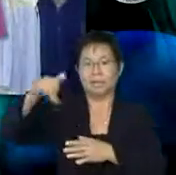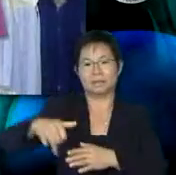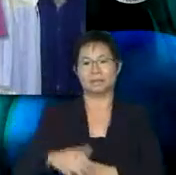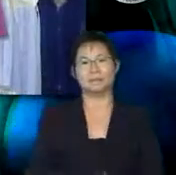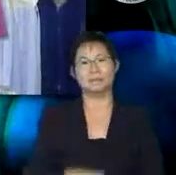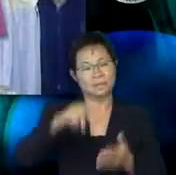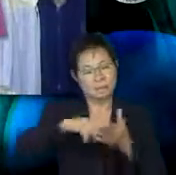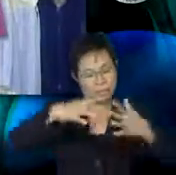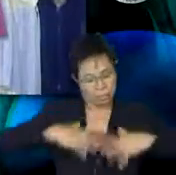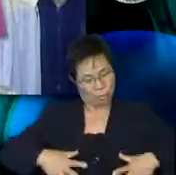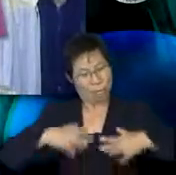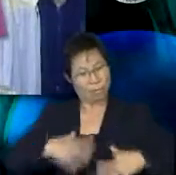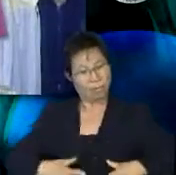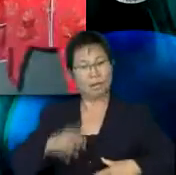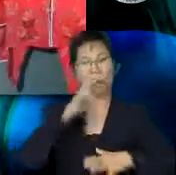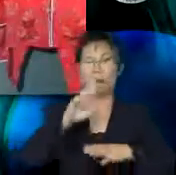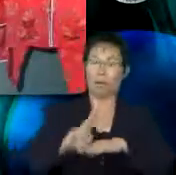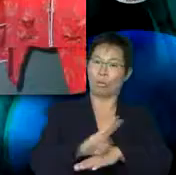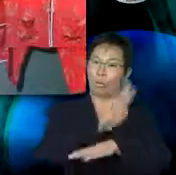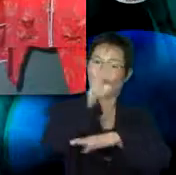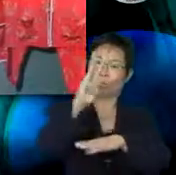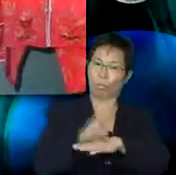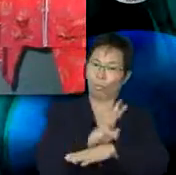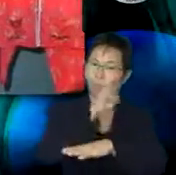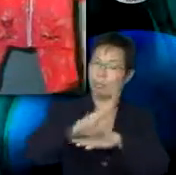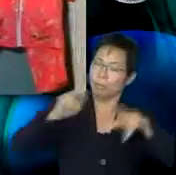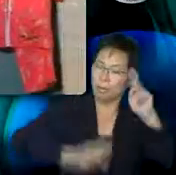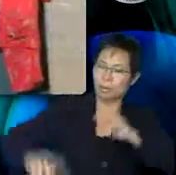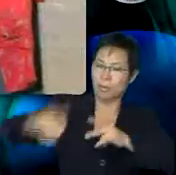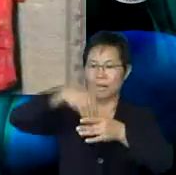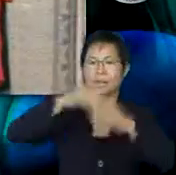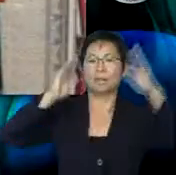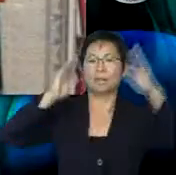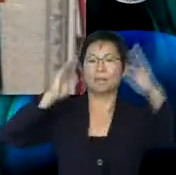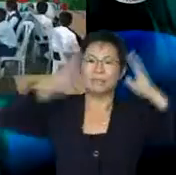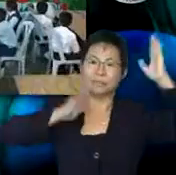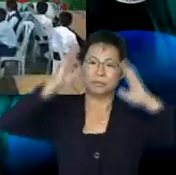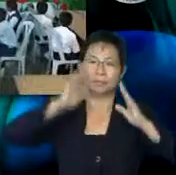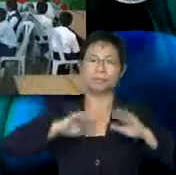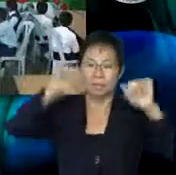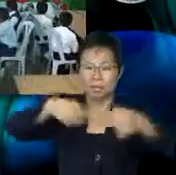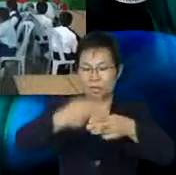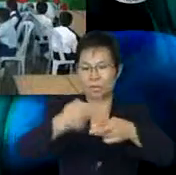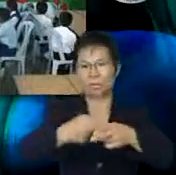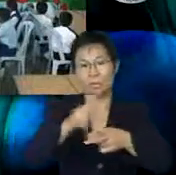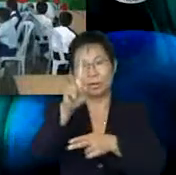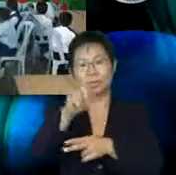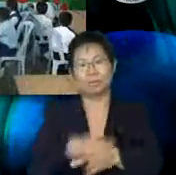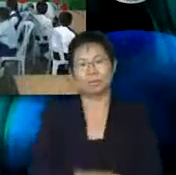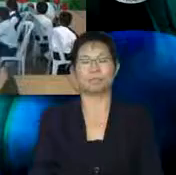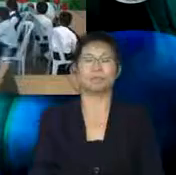Now, these clothing are worn by people in Malaysia. Can you name anyone?